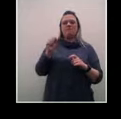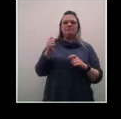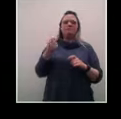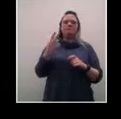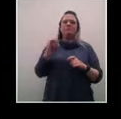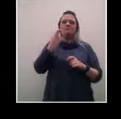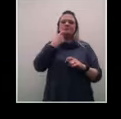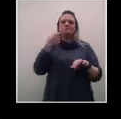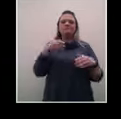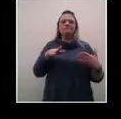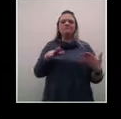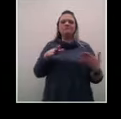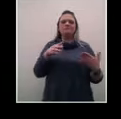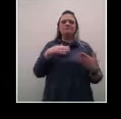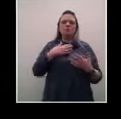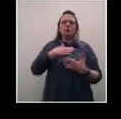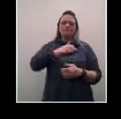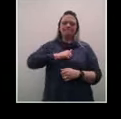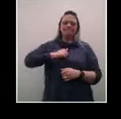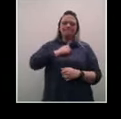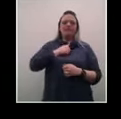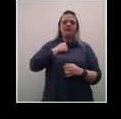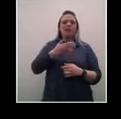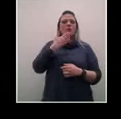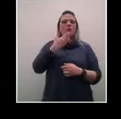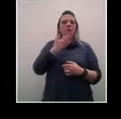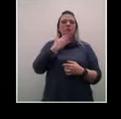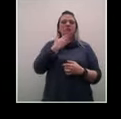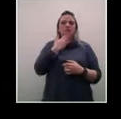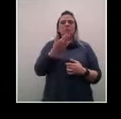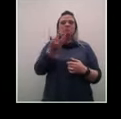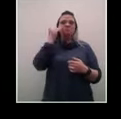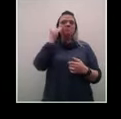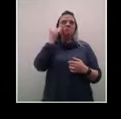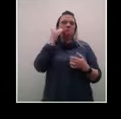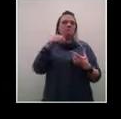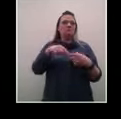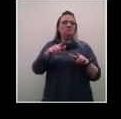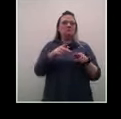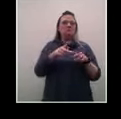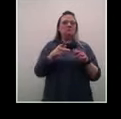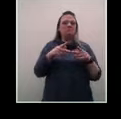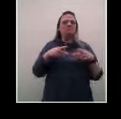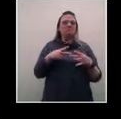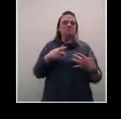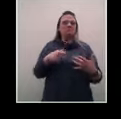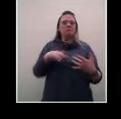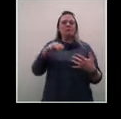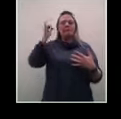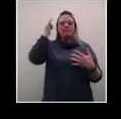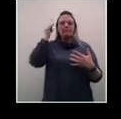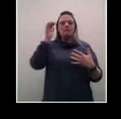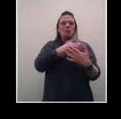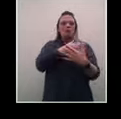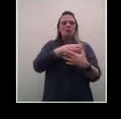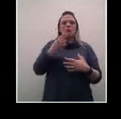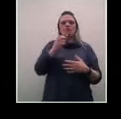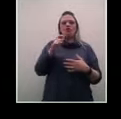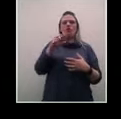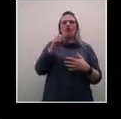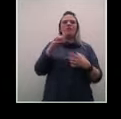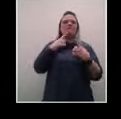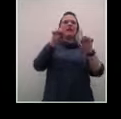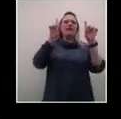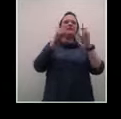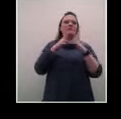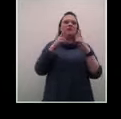friends and family. Somebody that was well known in this park. It's a member of the Western New York and Buffalo Music Hall of Fame, so it's very